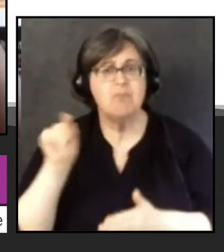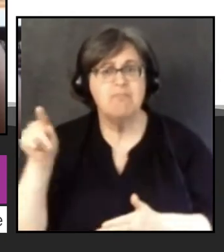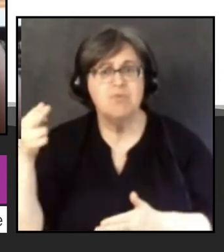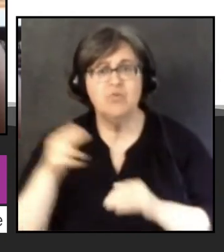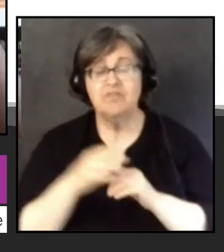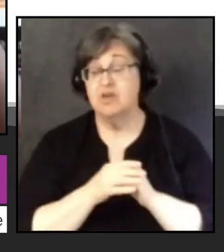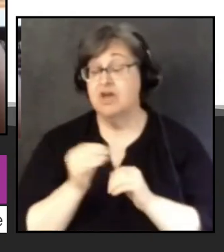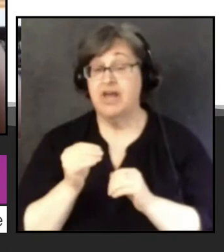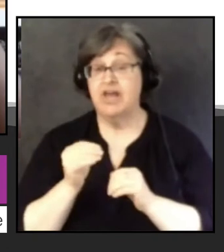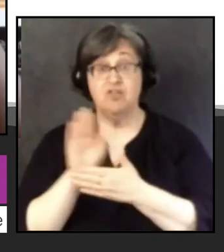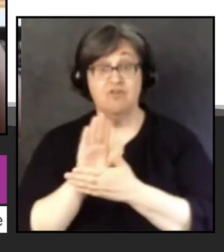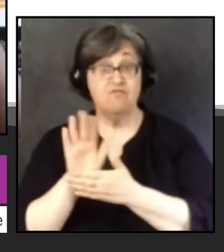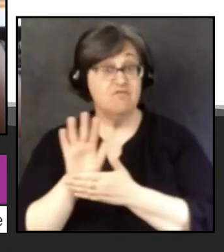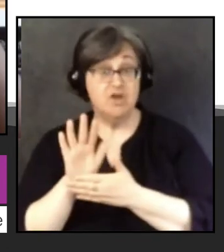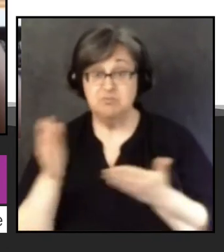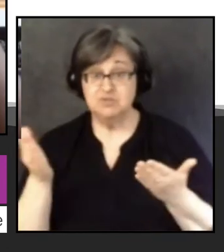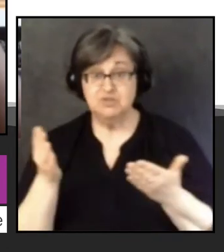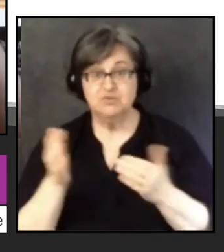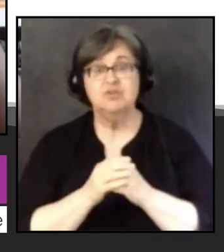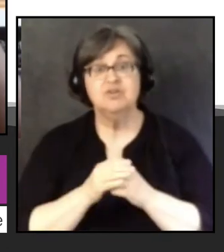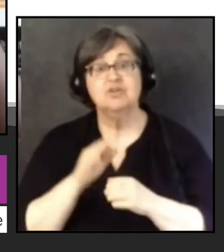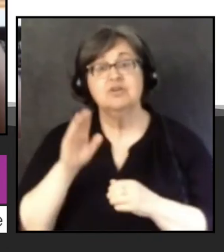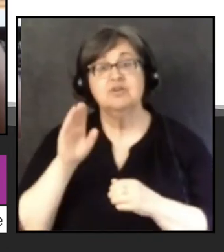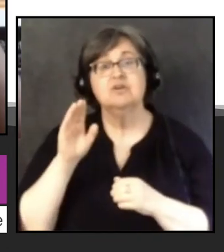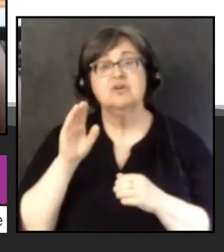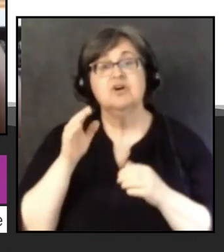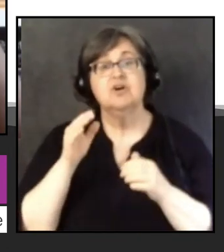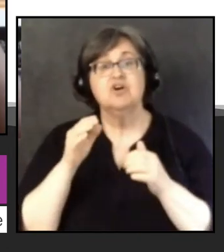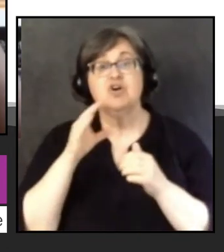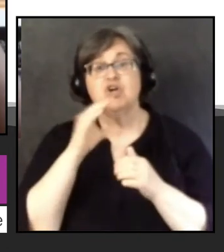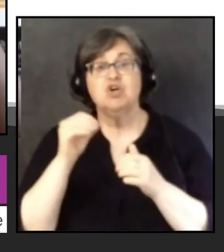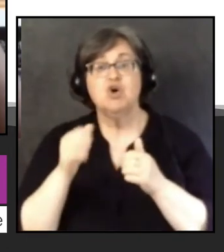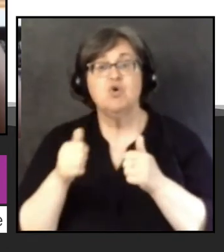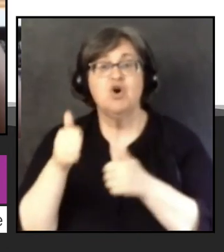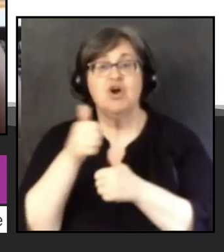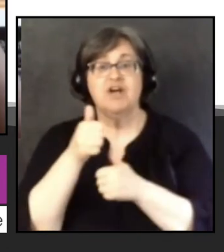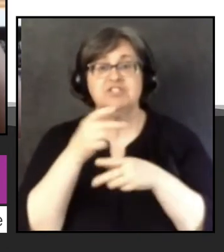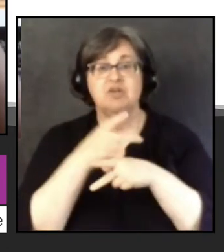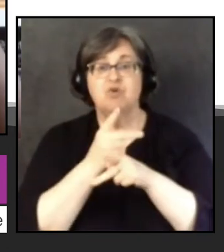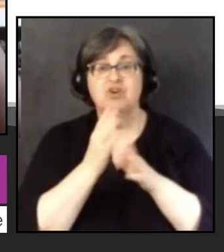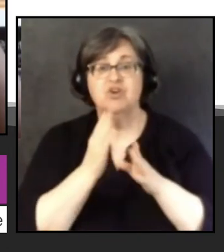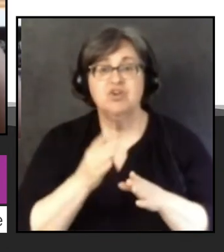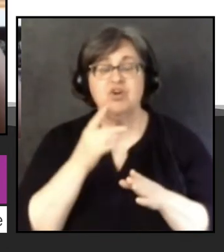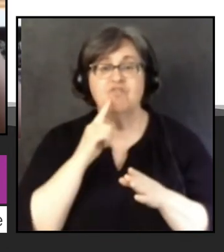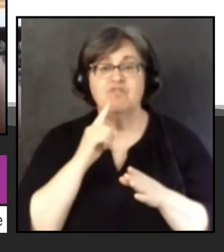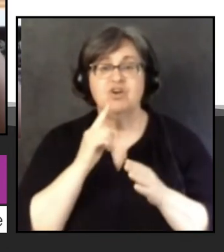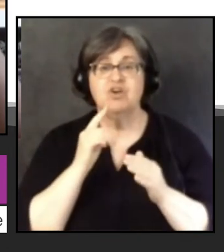And her film credits include being a co-executive producer for An